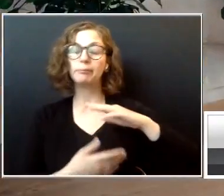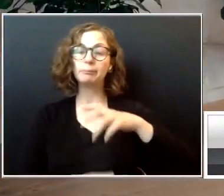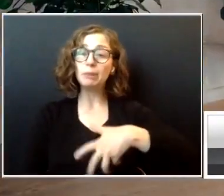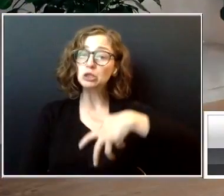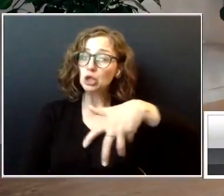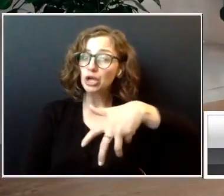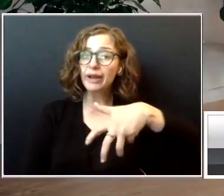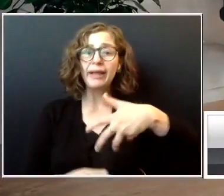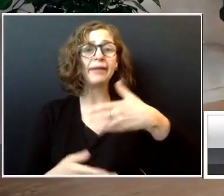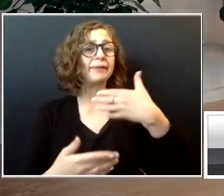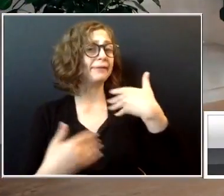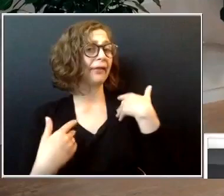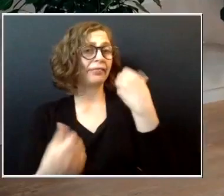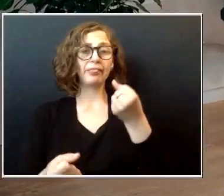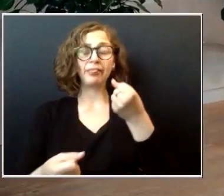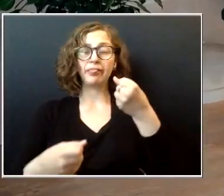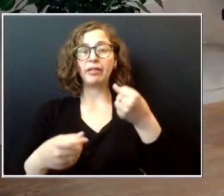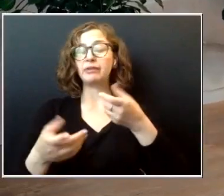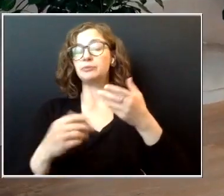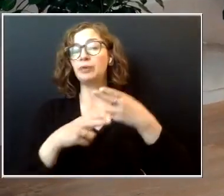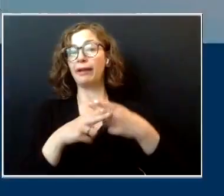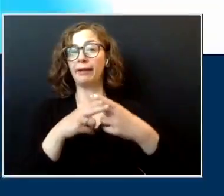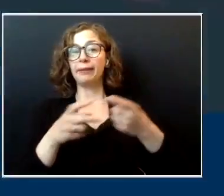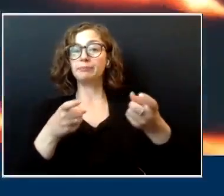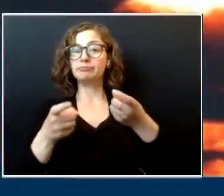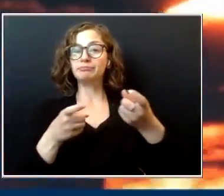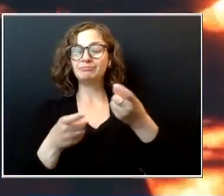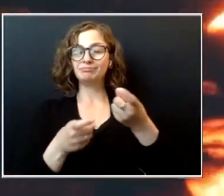specific considerations for women of any age.